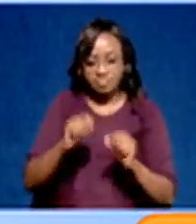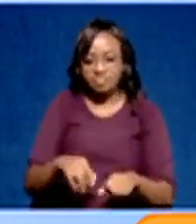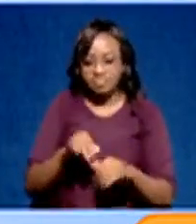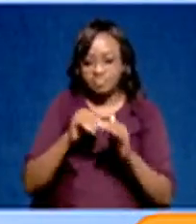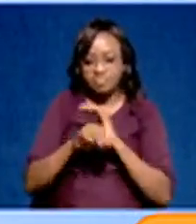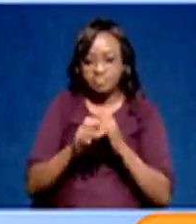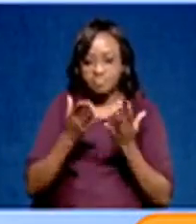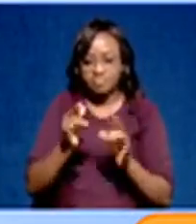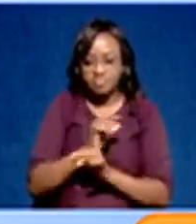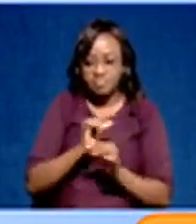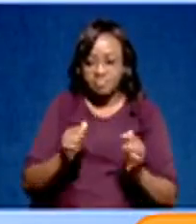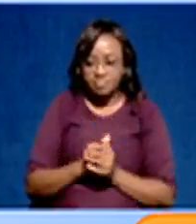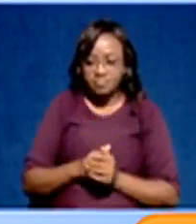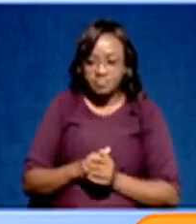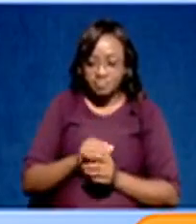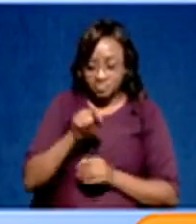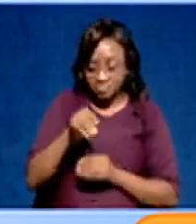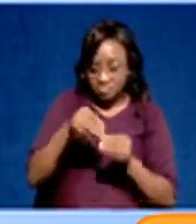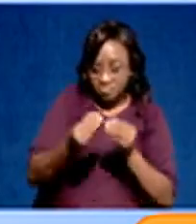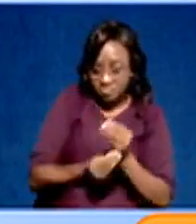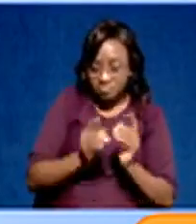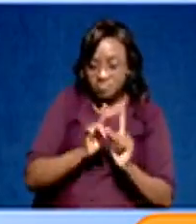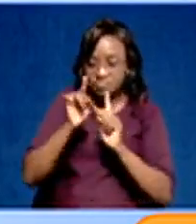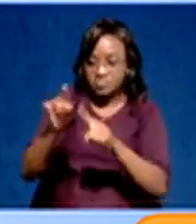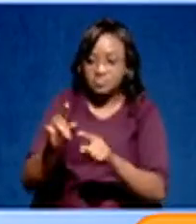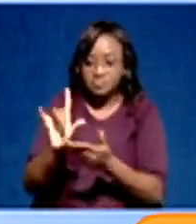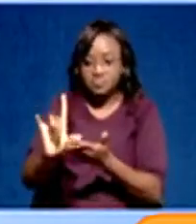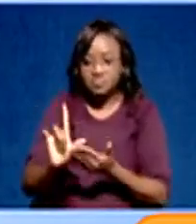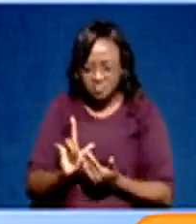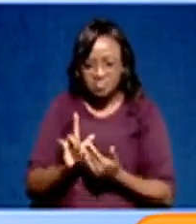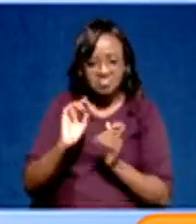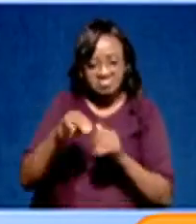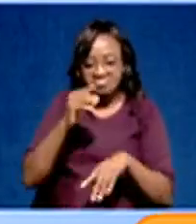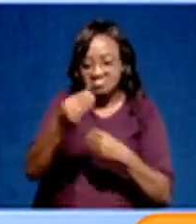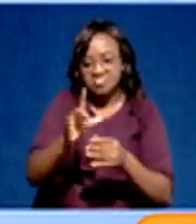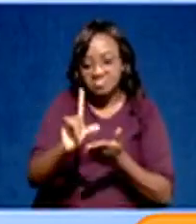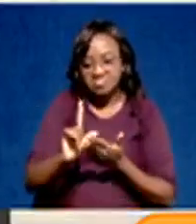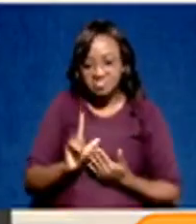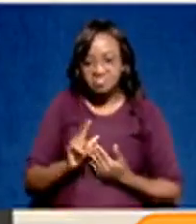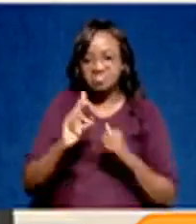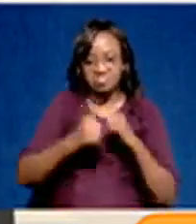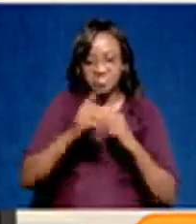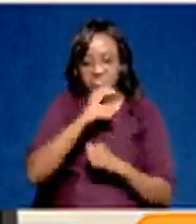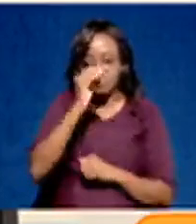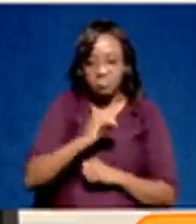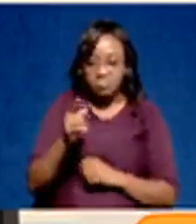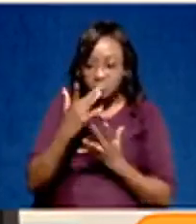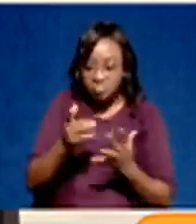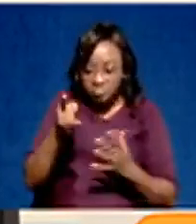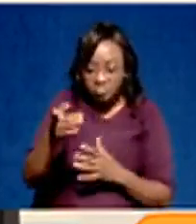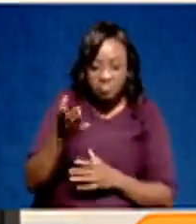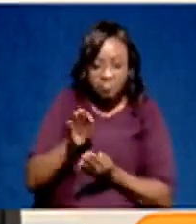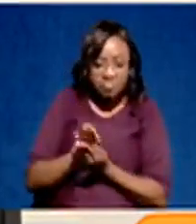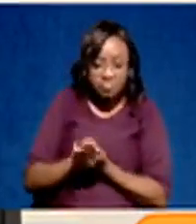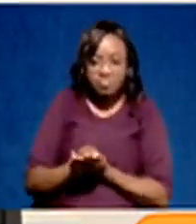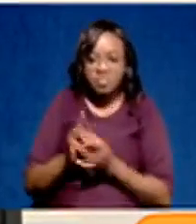to lending institutions, you can get loans of up to 60% of the value of produce. And then too, you can